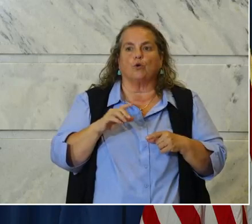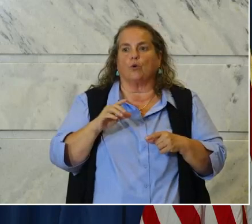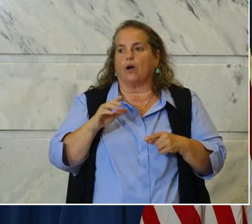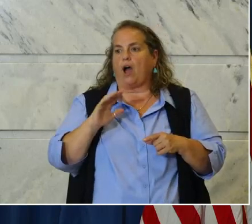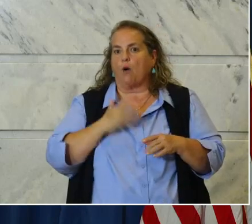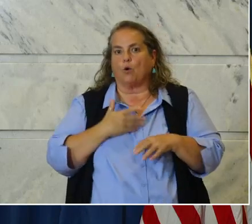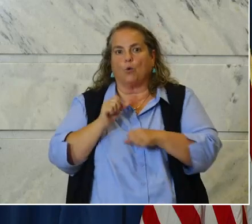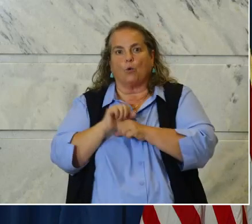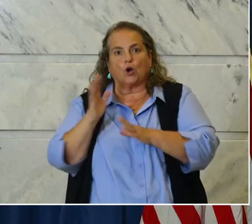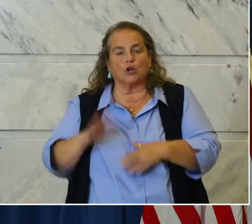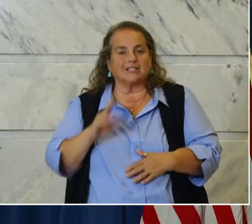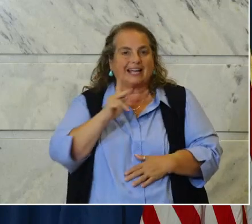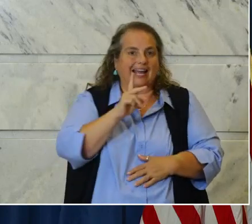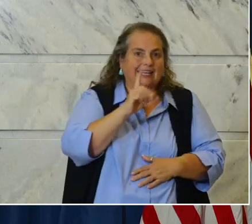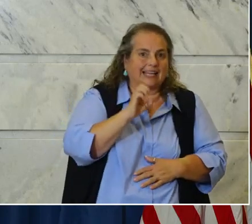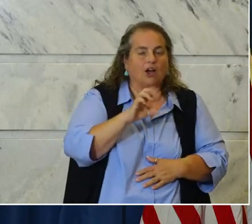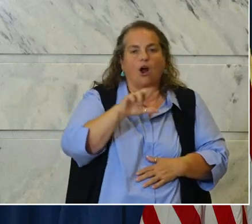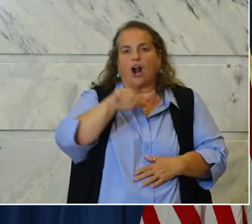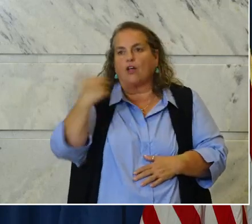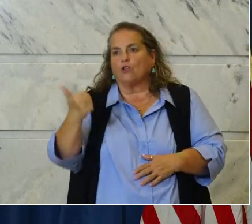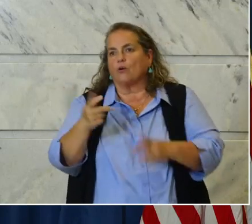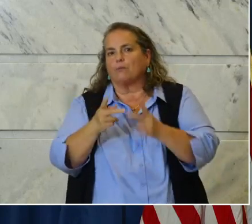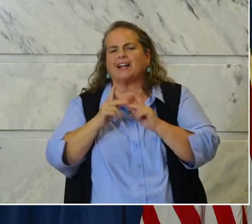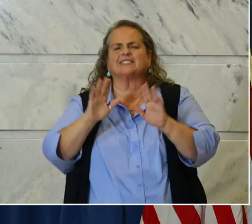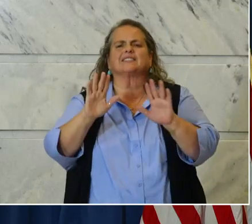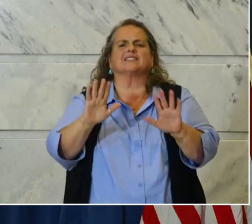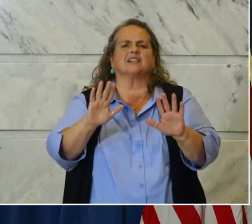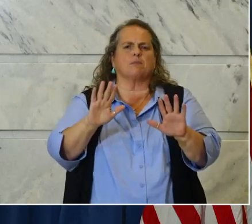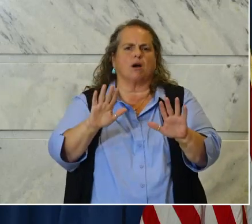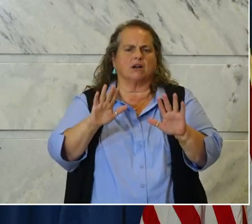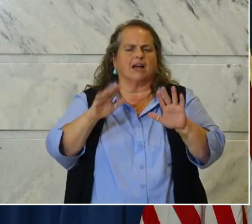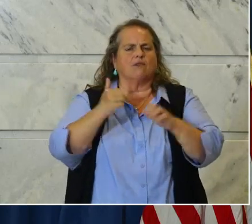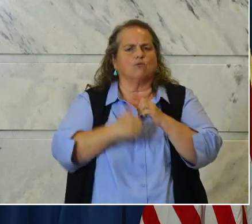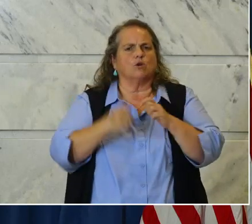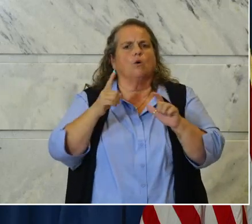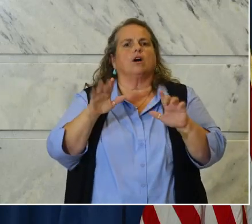it's at KDE or other places. Come on.